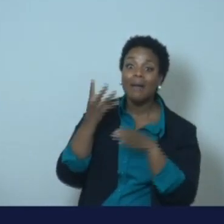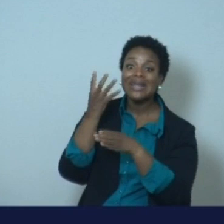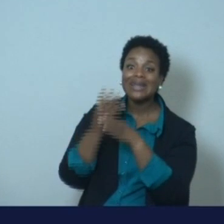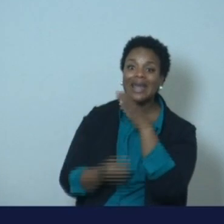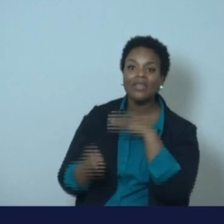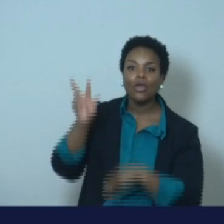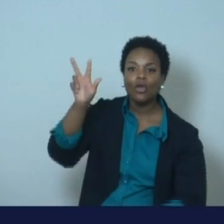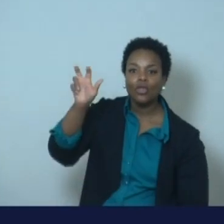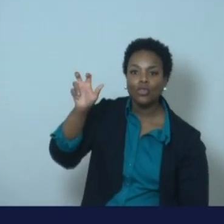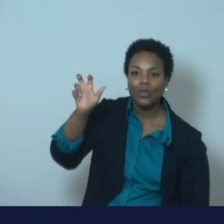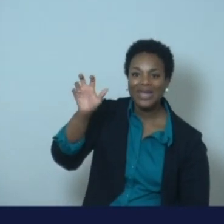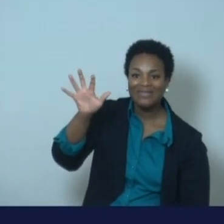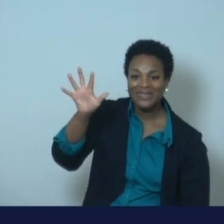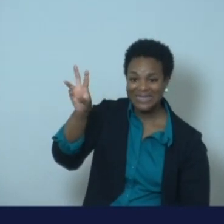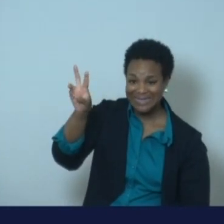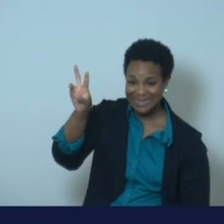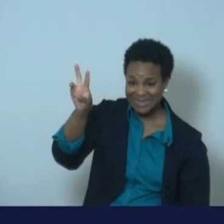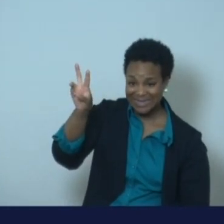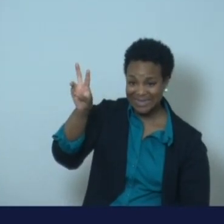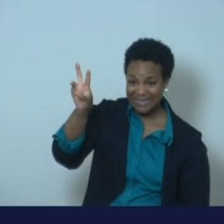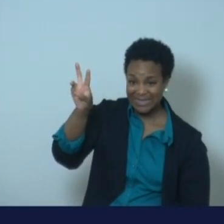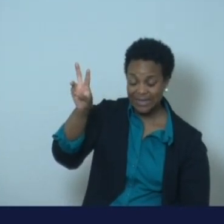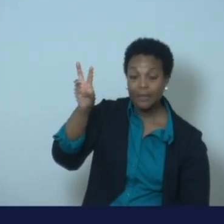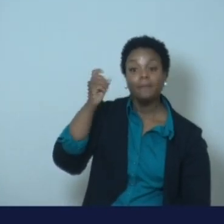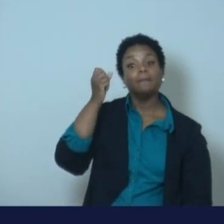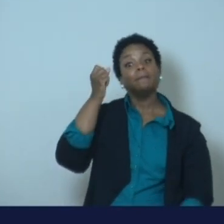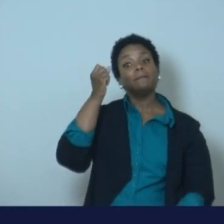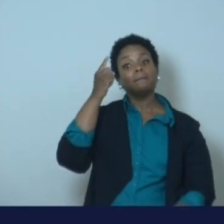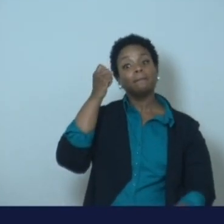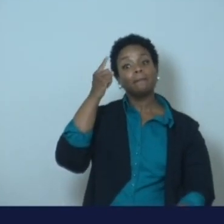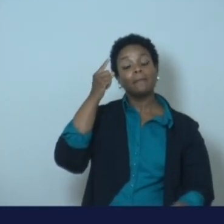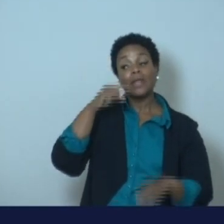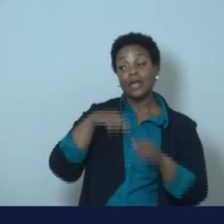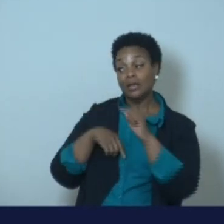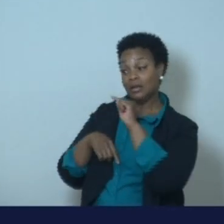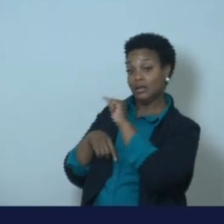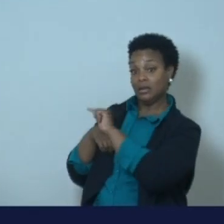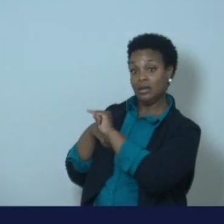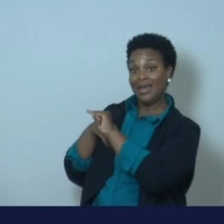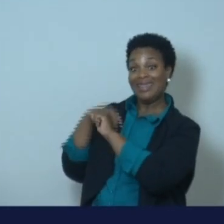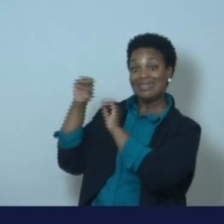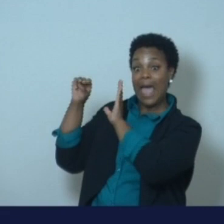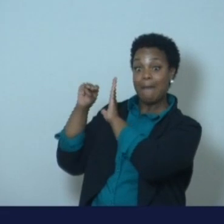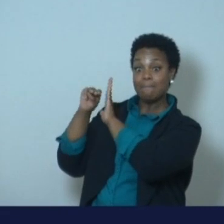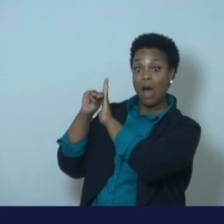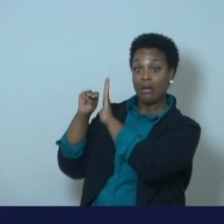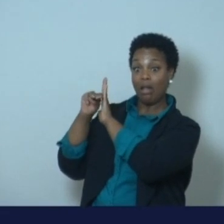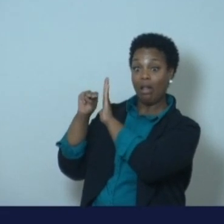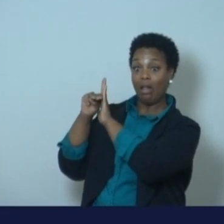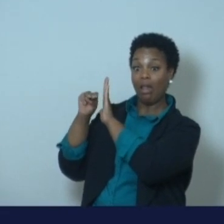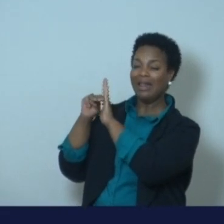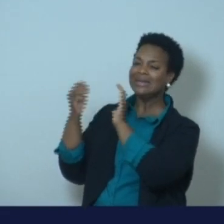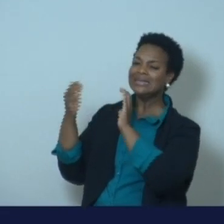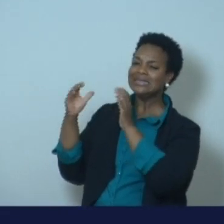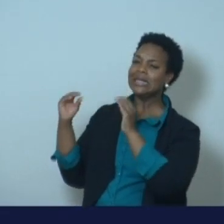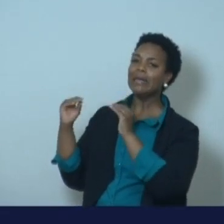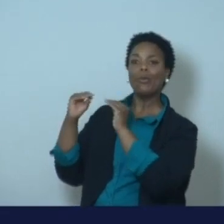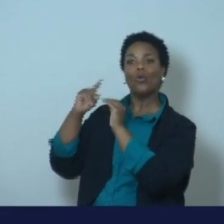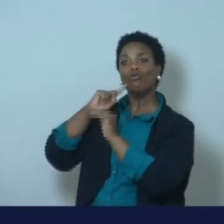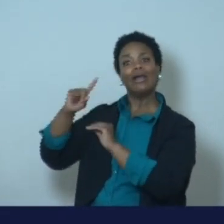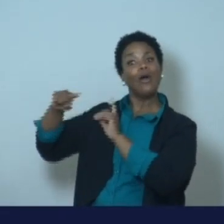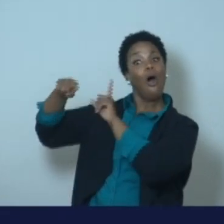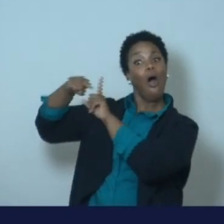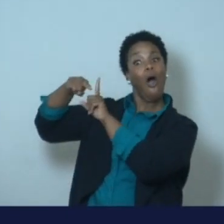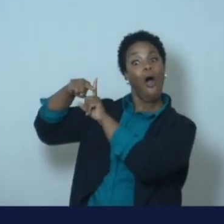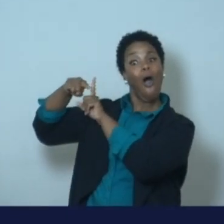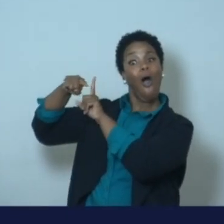that is to say one model that we believe was way too optimistic, that we